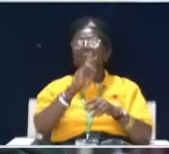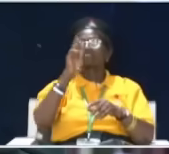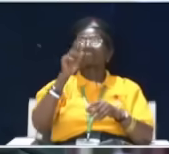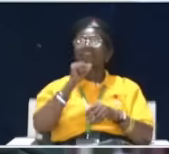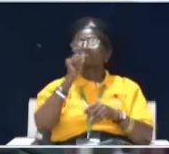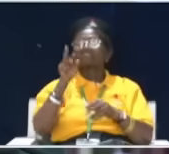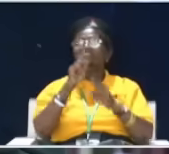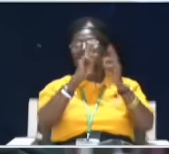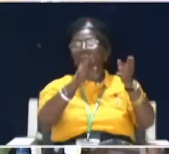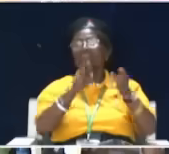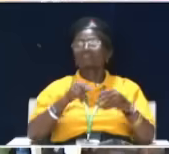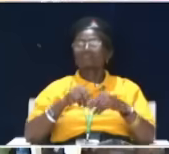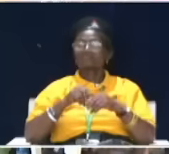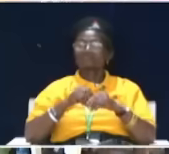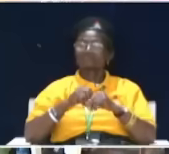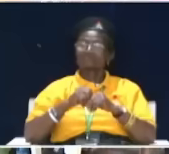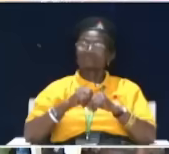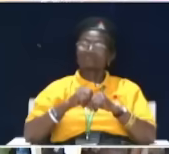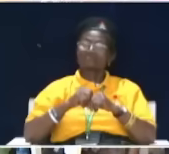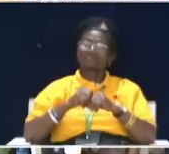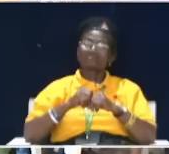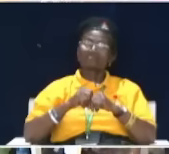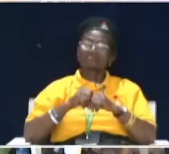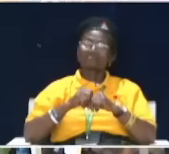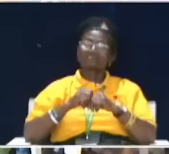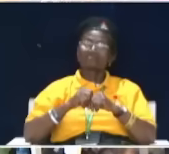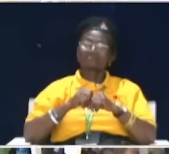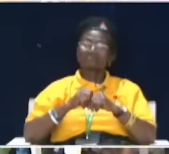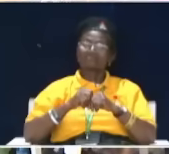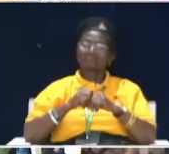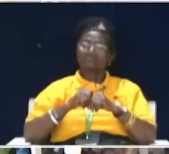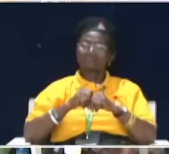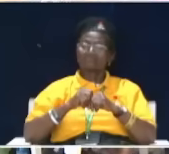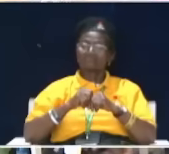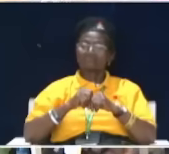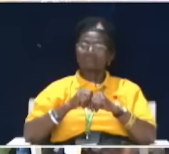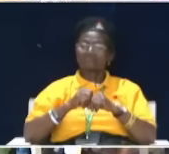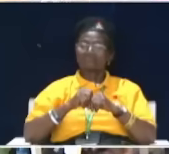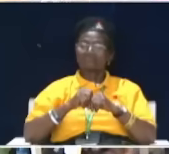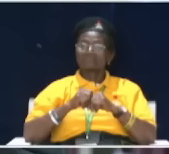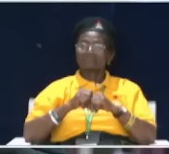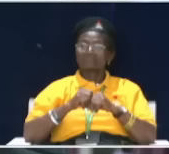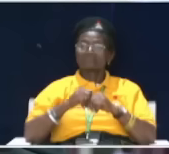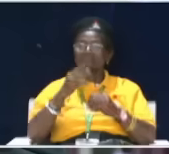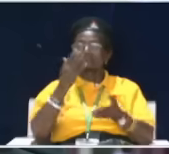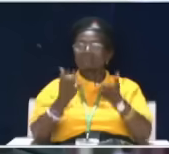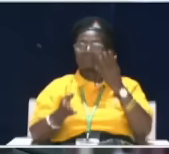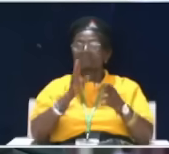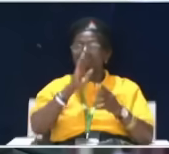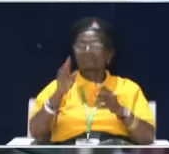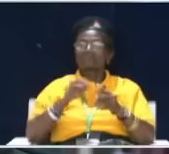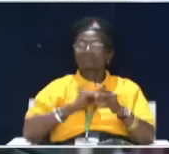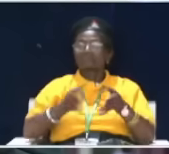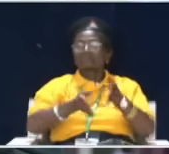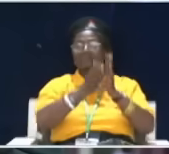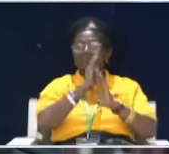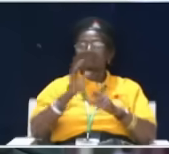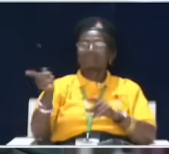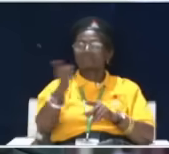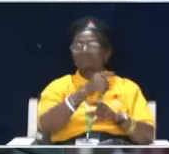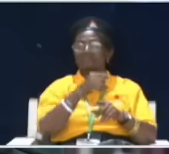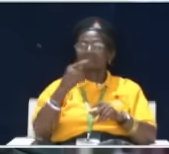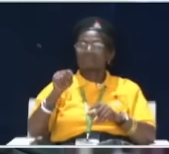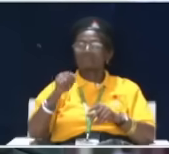se n dahun yi ko da mi loju pe e ti o ti en so pe oye yin. Maybe I should ask you the question. De ki n bere lekan